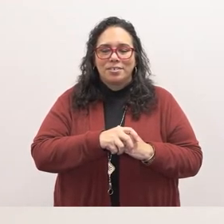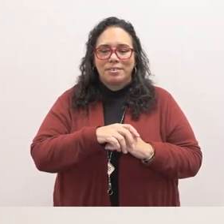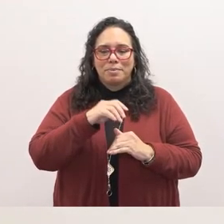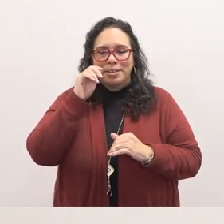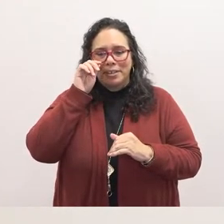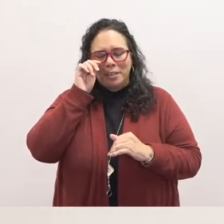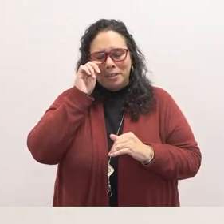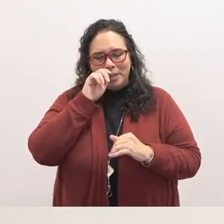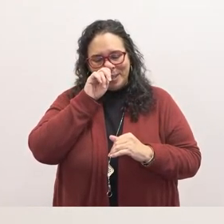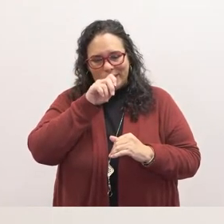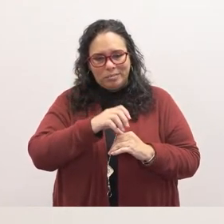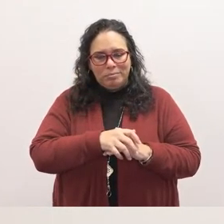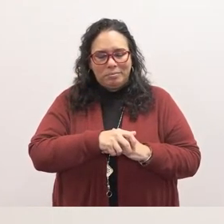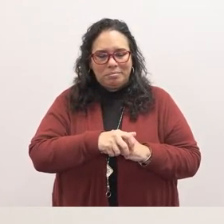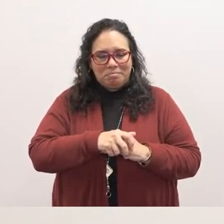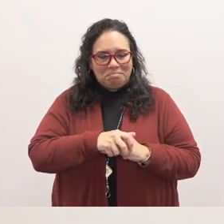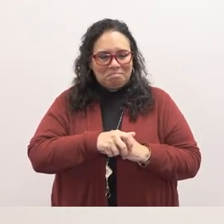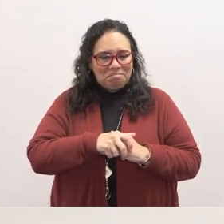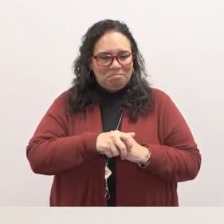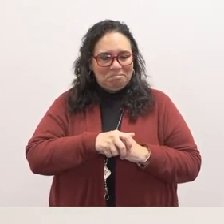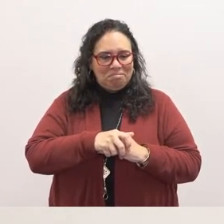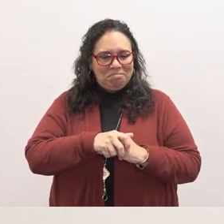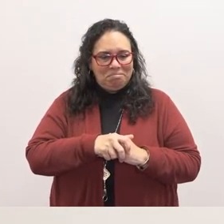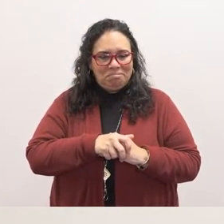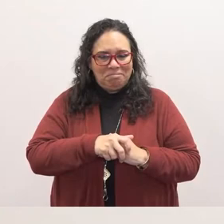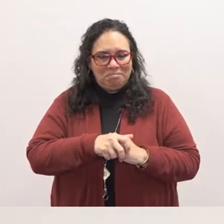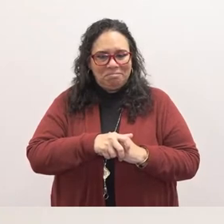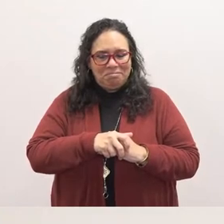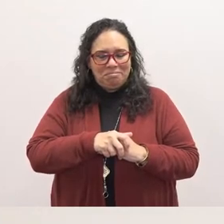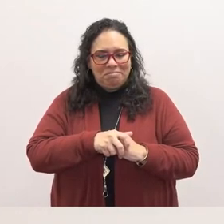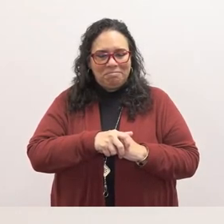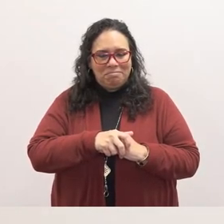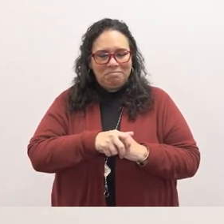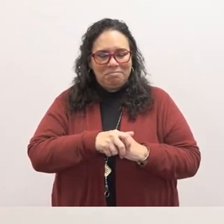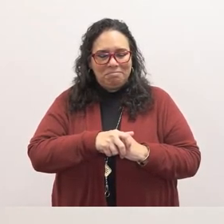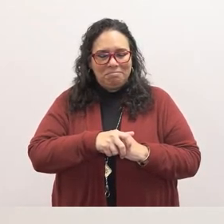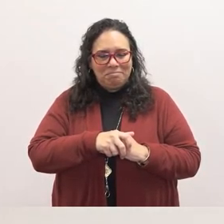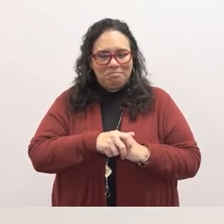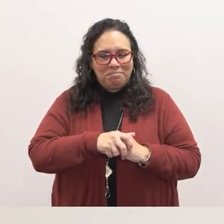If there are there Mr. other Miller? Questions? No.